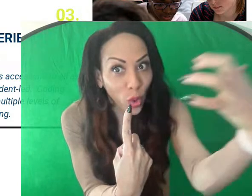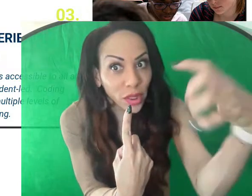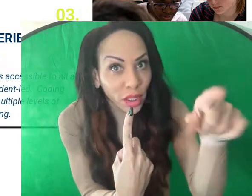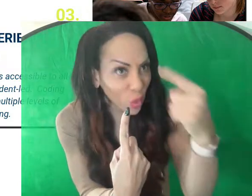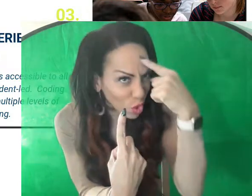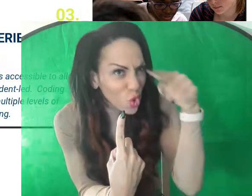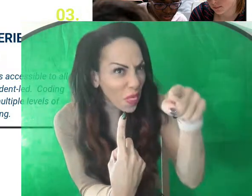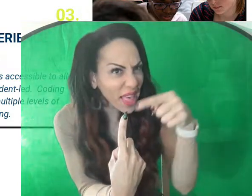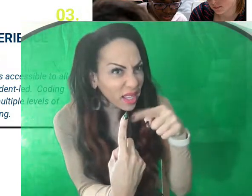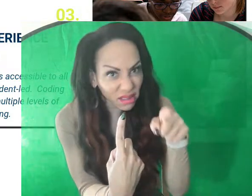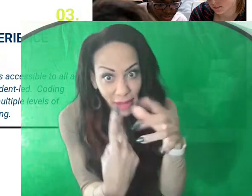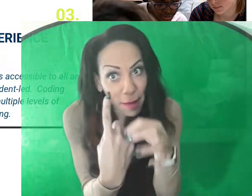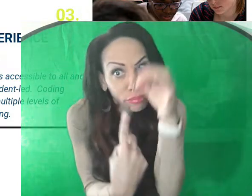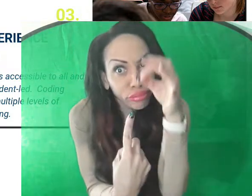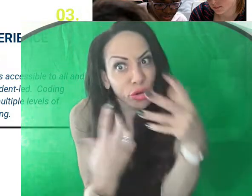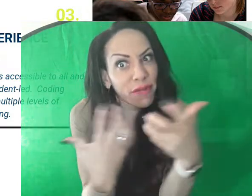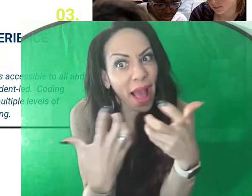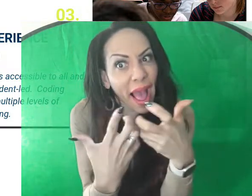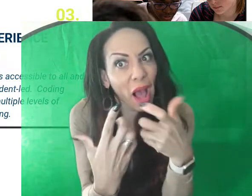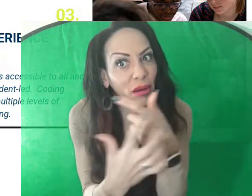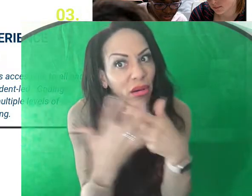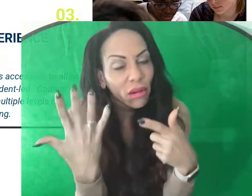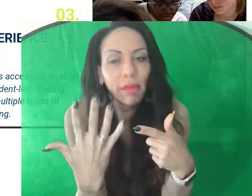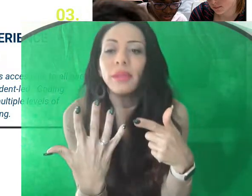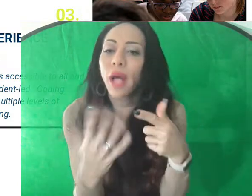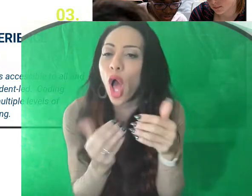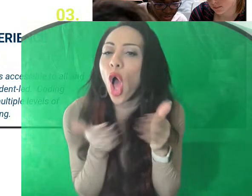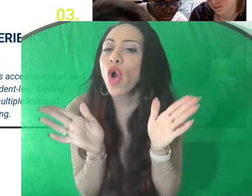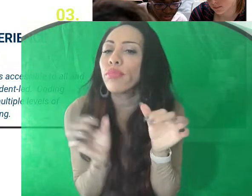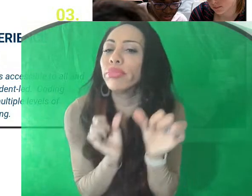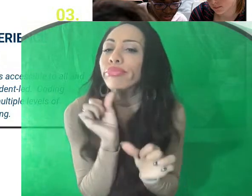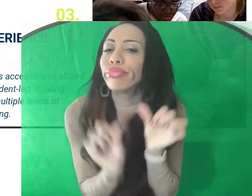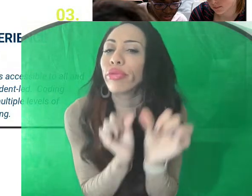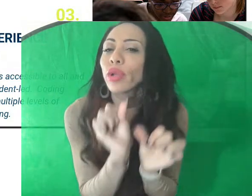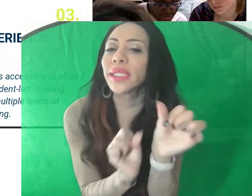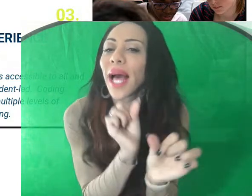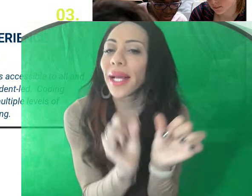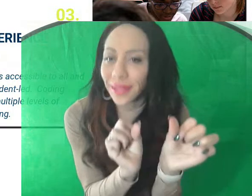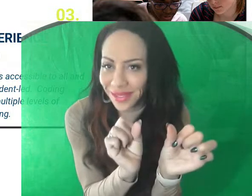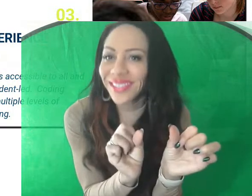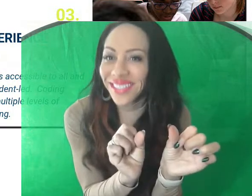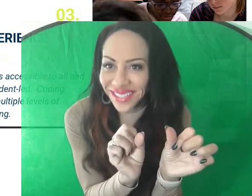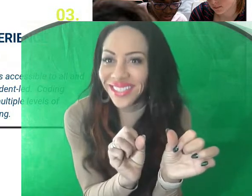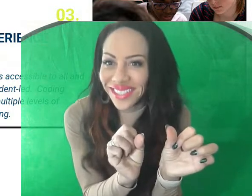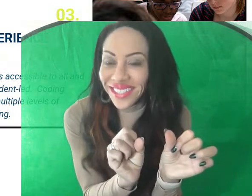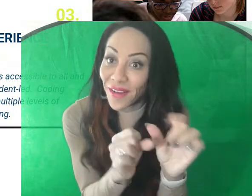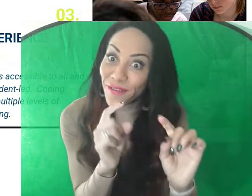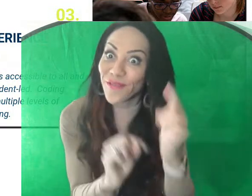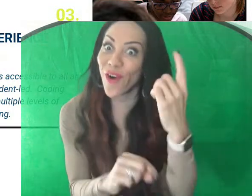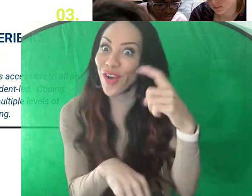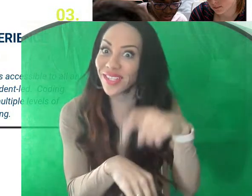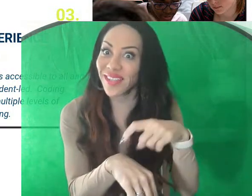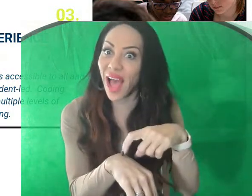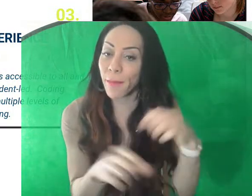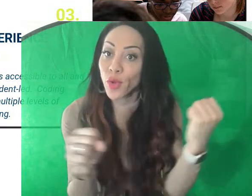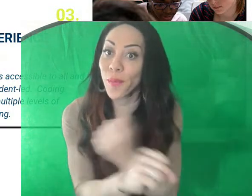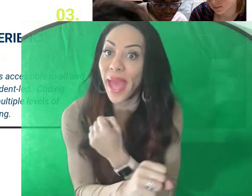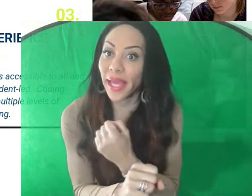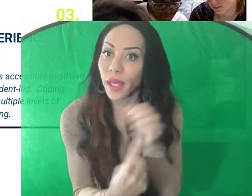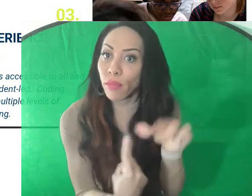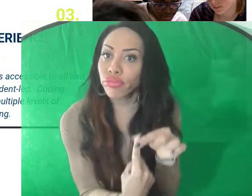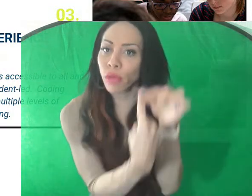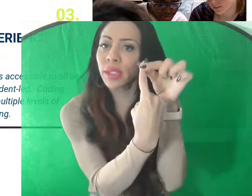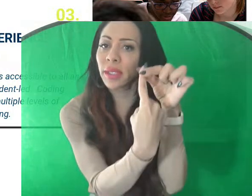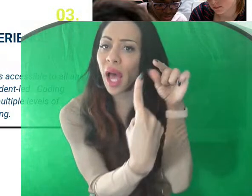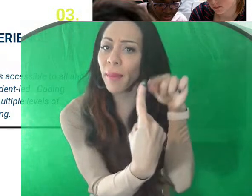kind of, kind of really nice open process for them to get used to. And also kind of thinking that like the first time you make it, it's not going to be perfect, and